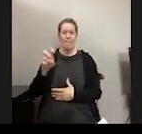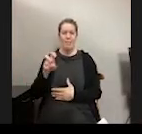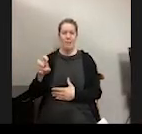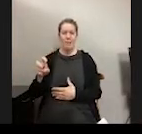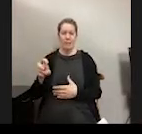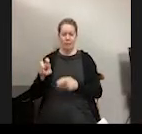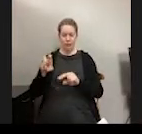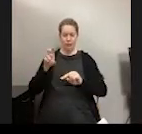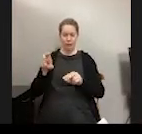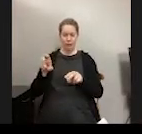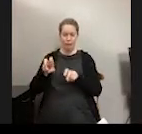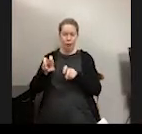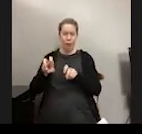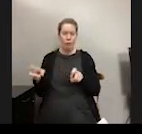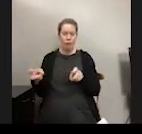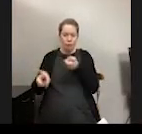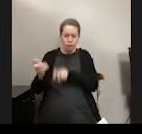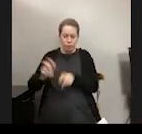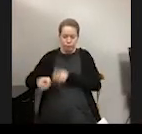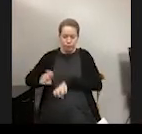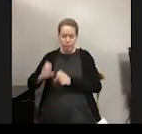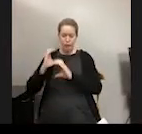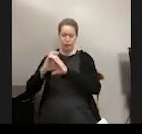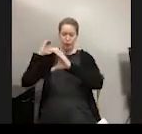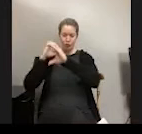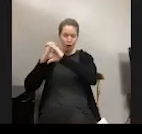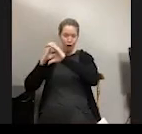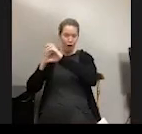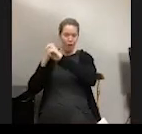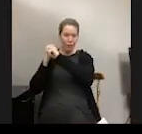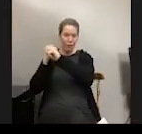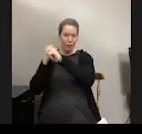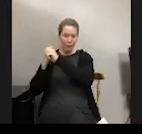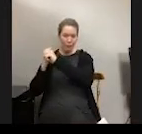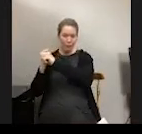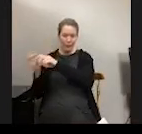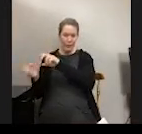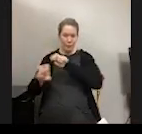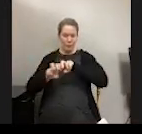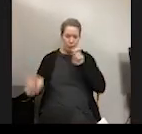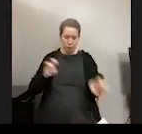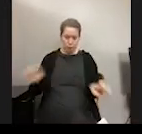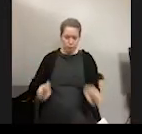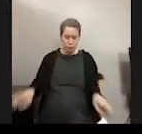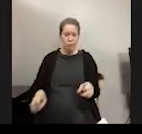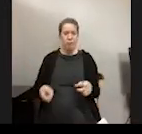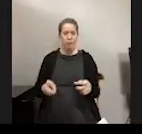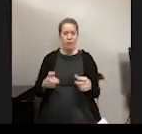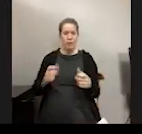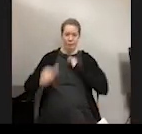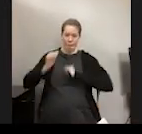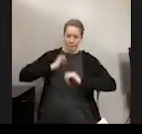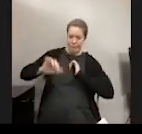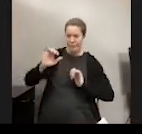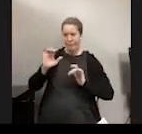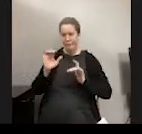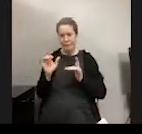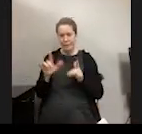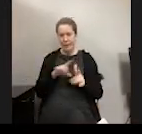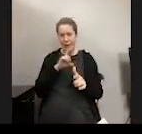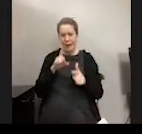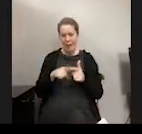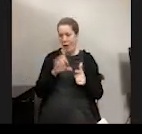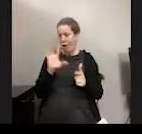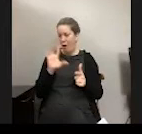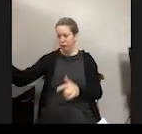do a show for an hour, pop back in the truck and leave. So not your traditional public art, more like old school vaudeville